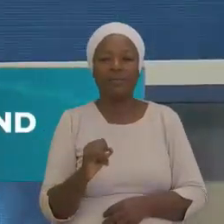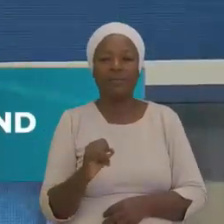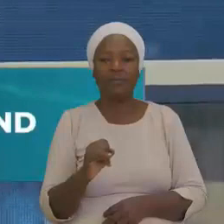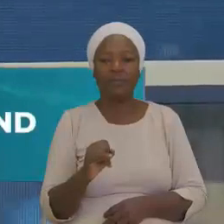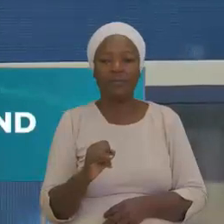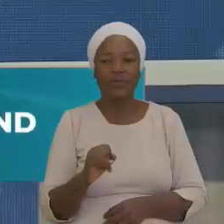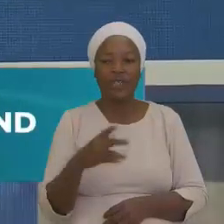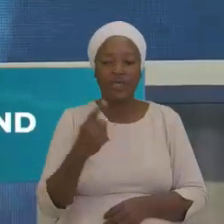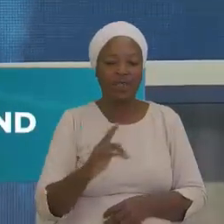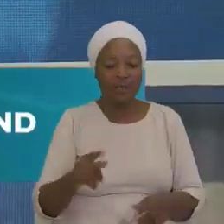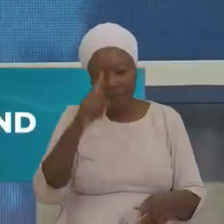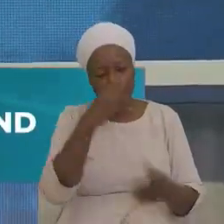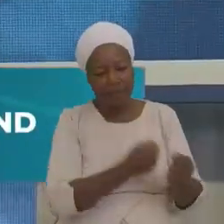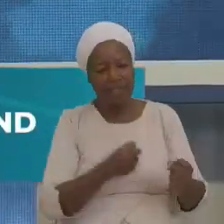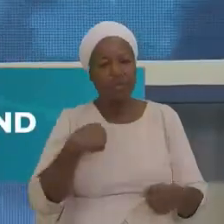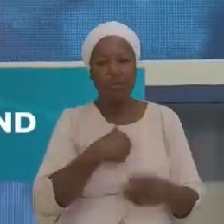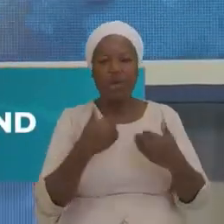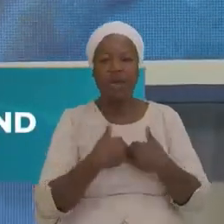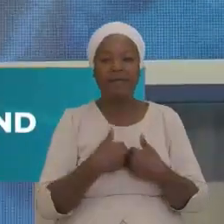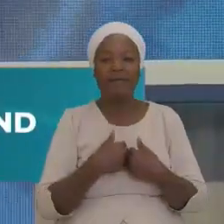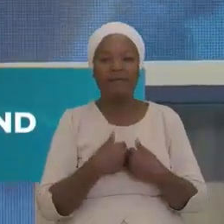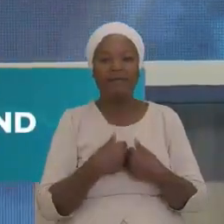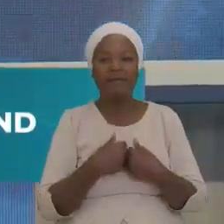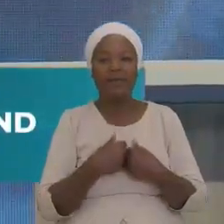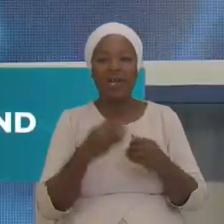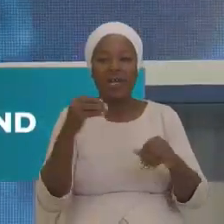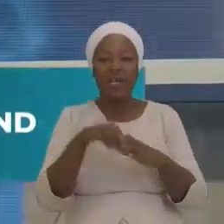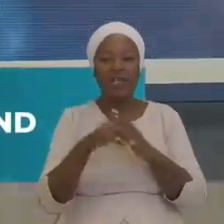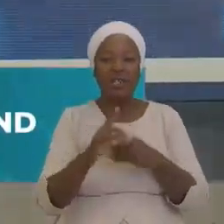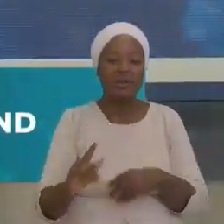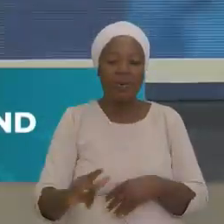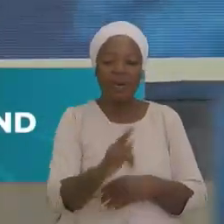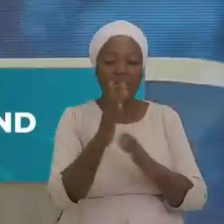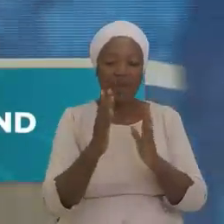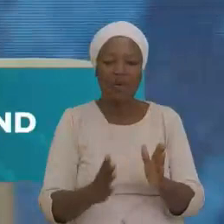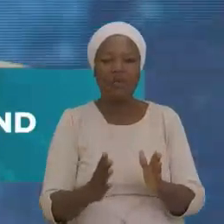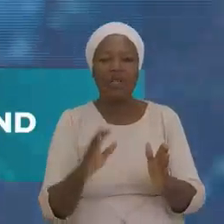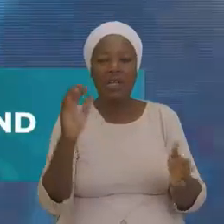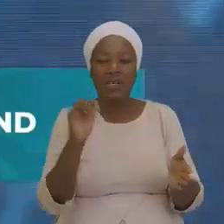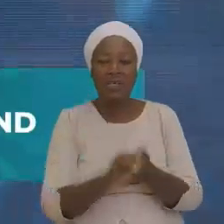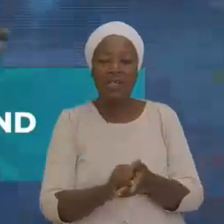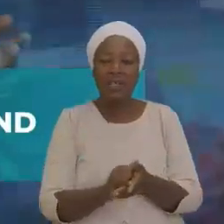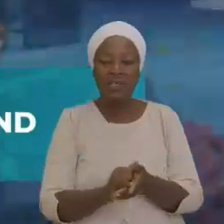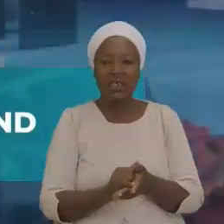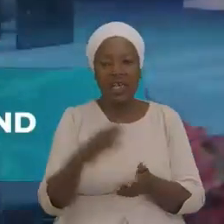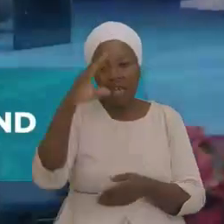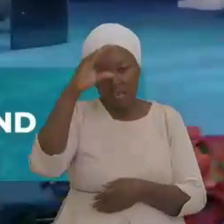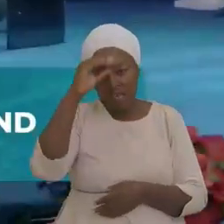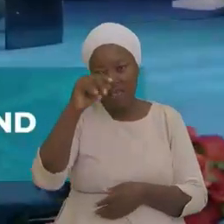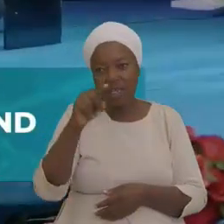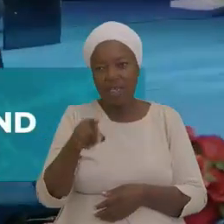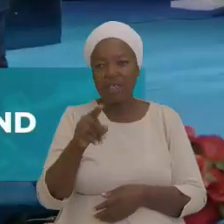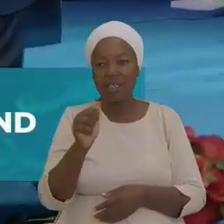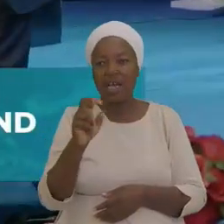The faith we have in the pilot, that he is an